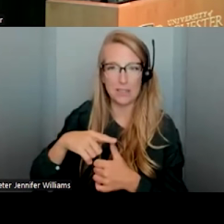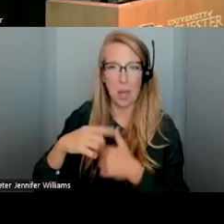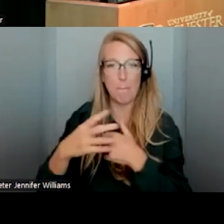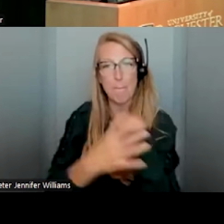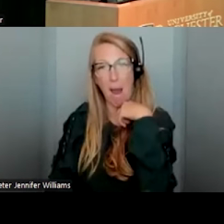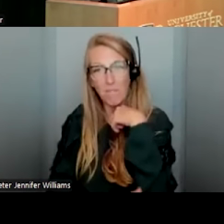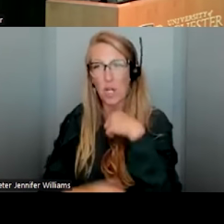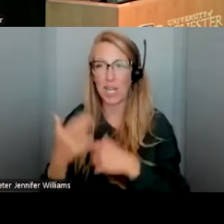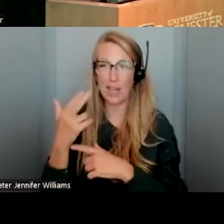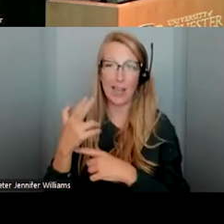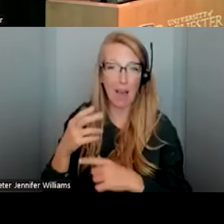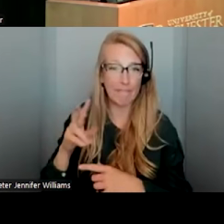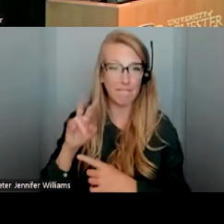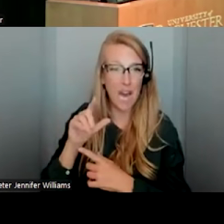name it.